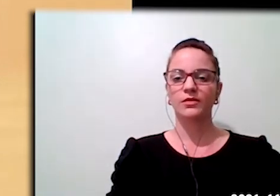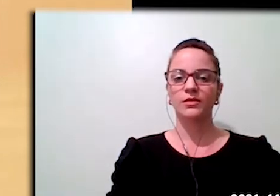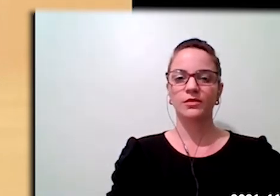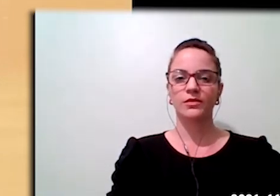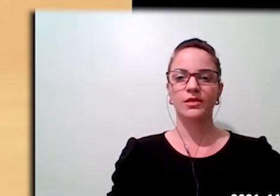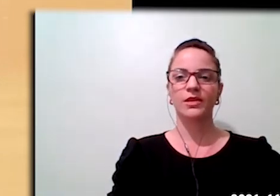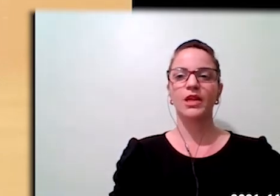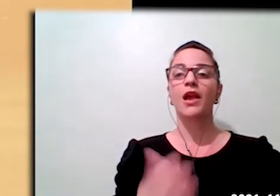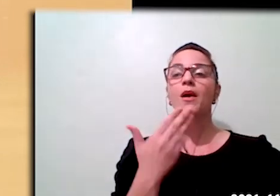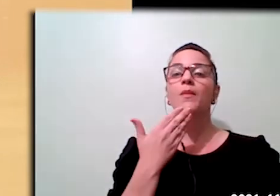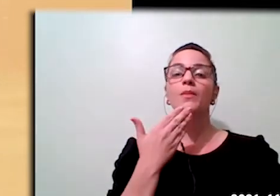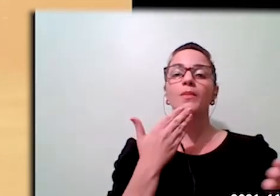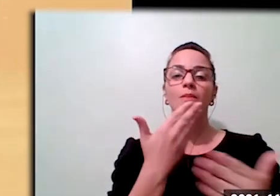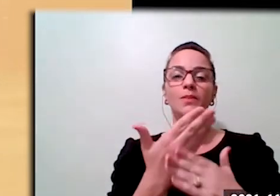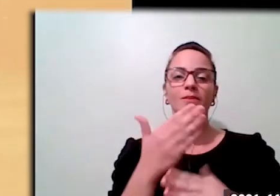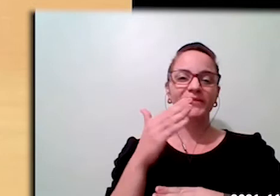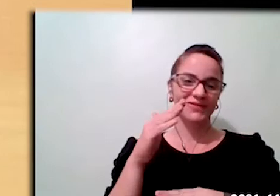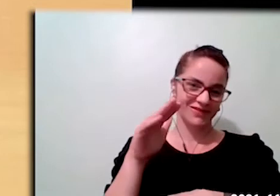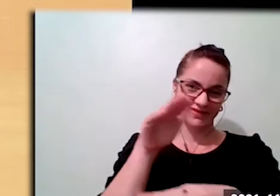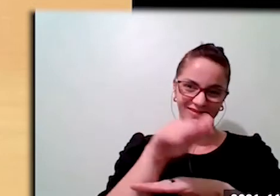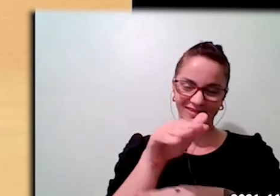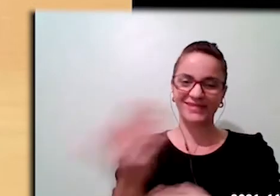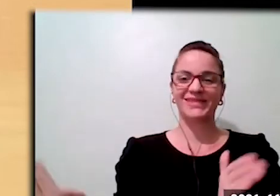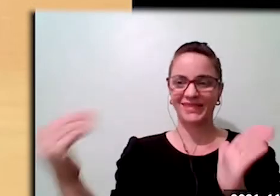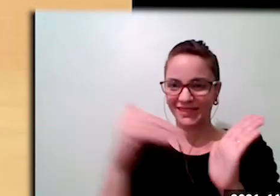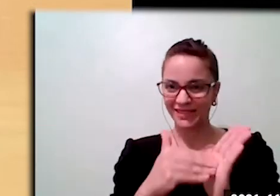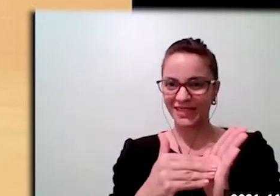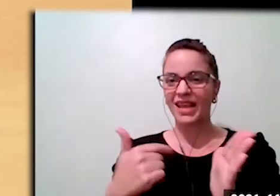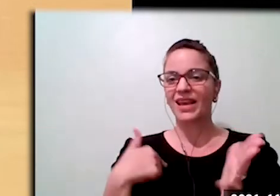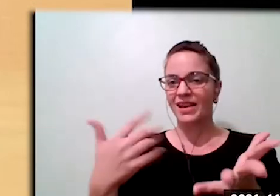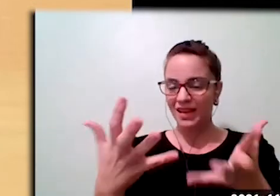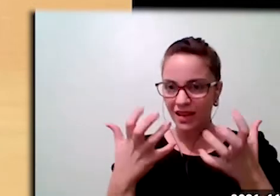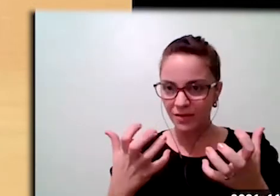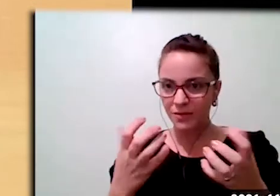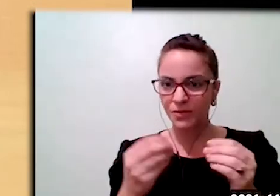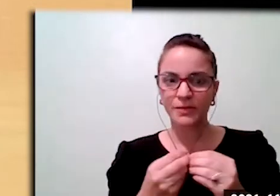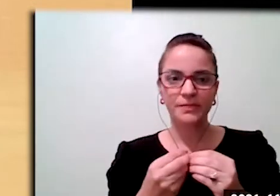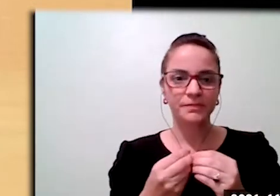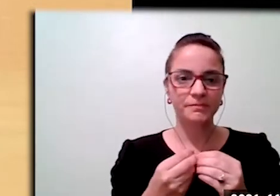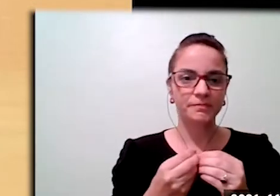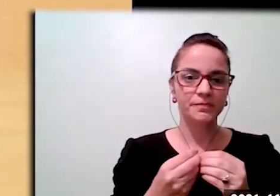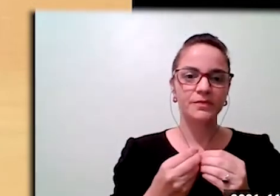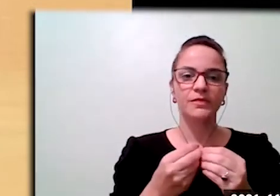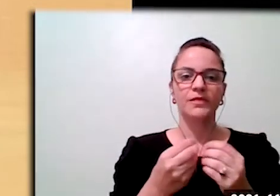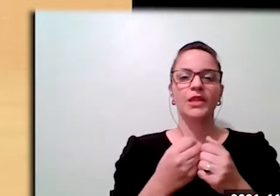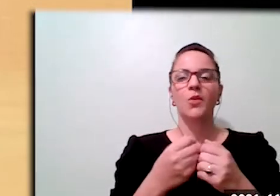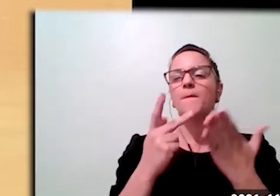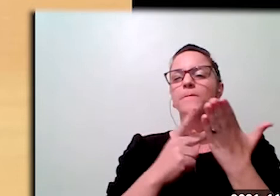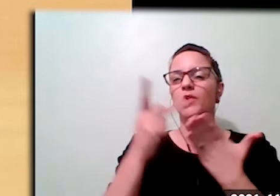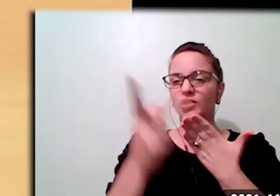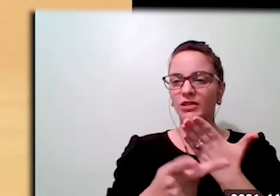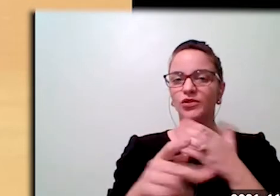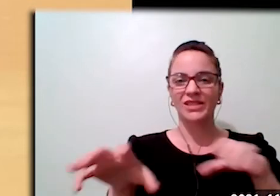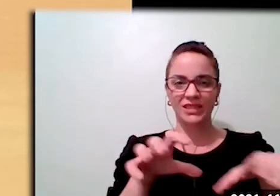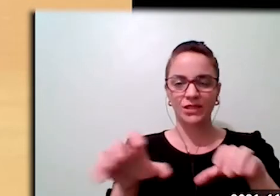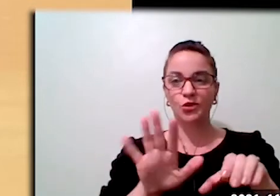Good evening again. Today, I will provide a summary of a 29-year project whose focus